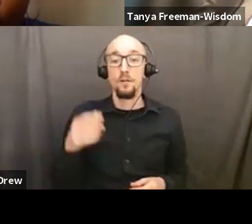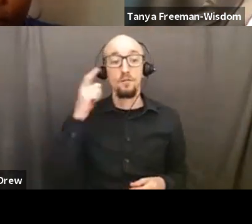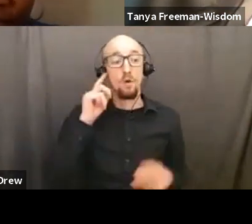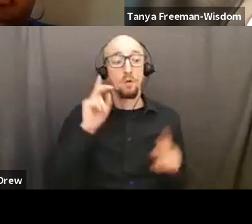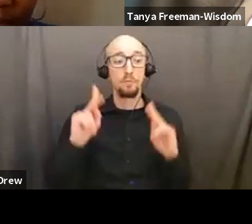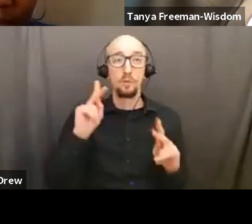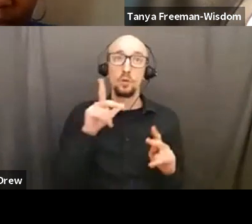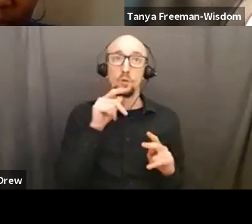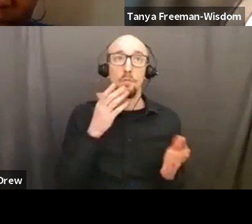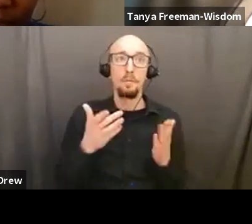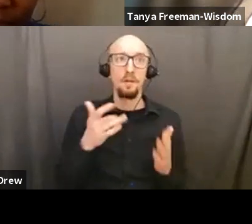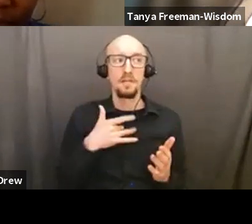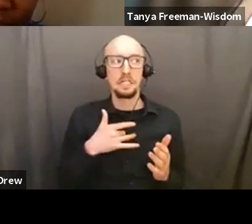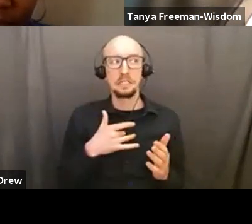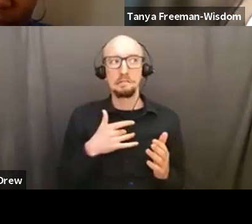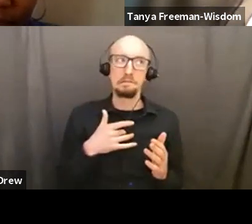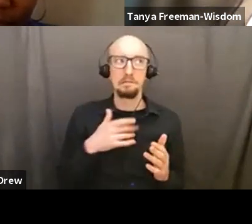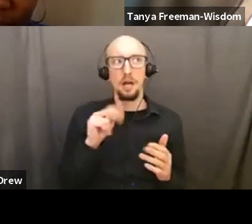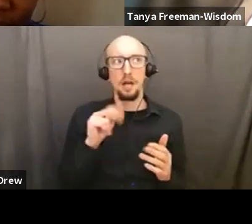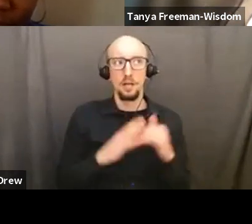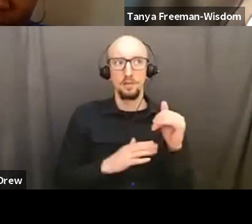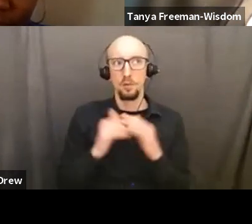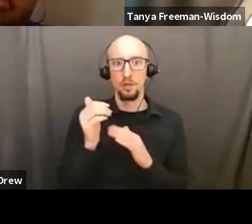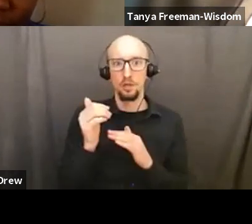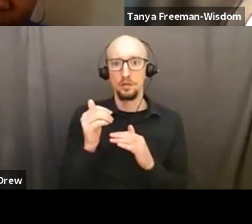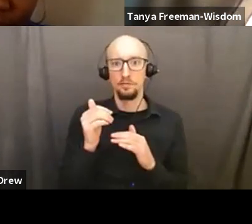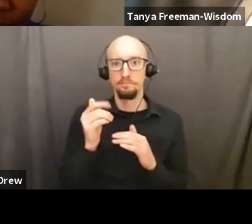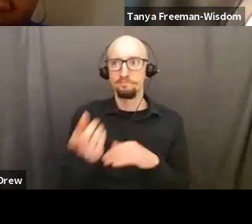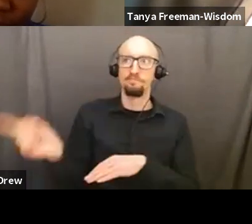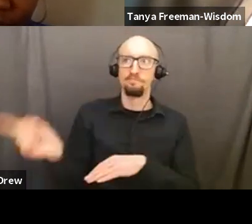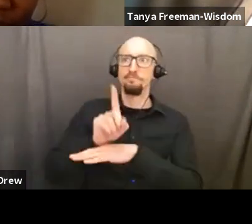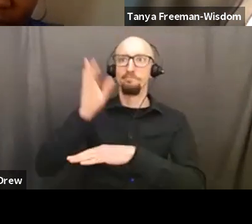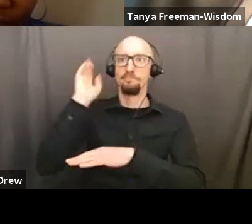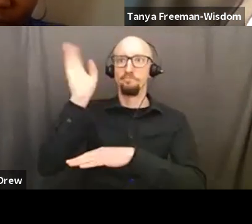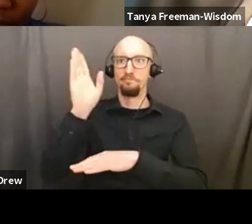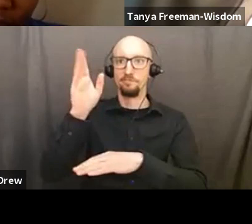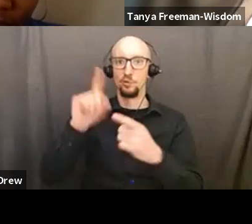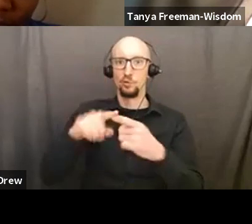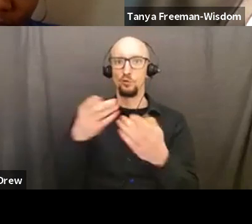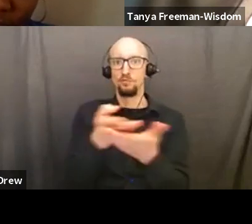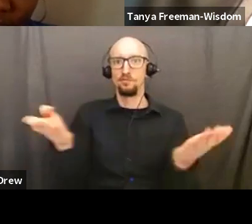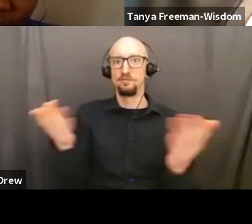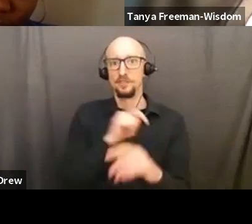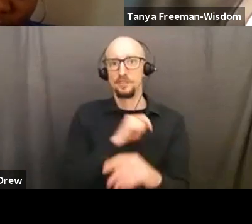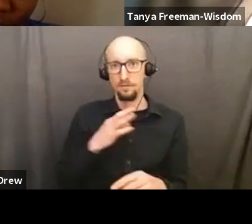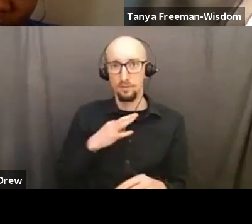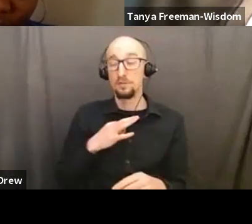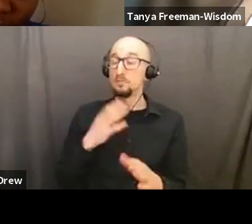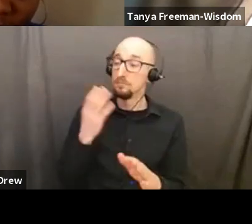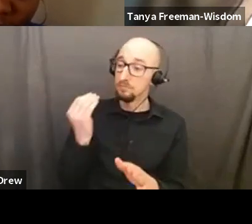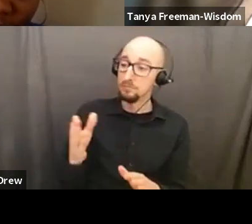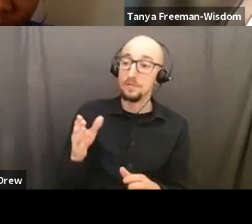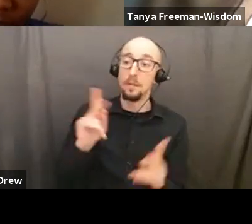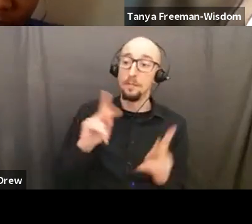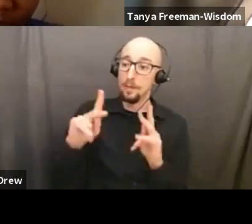may feel uncomfortable presenting to the task force, that we take and read lots